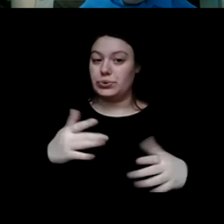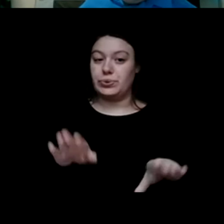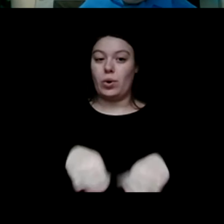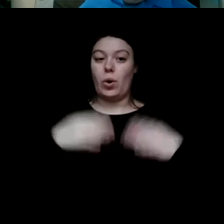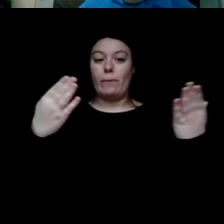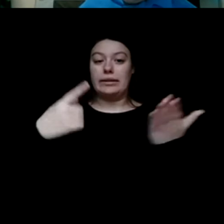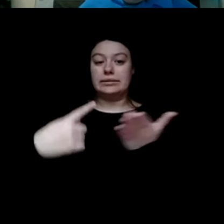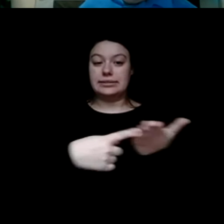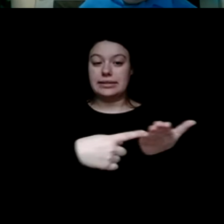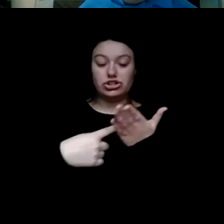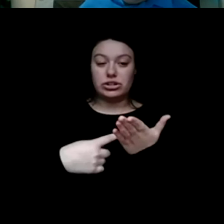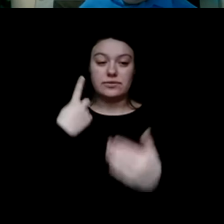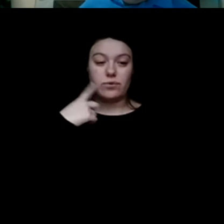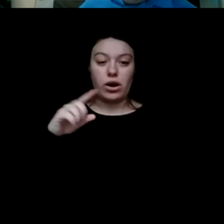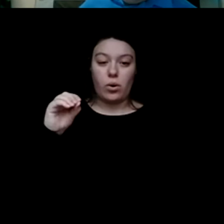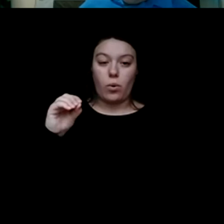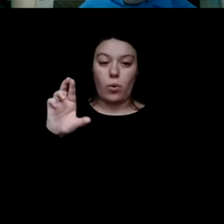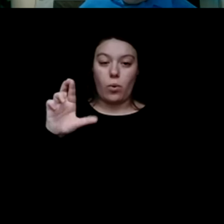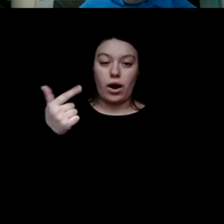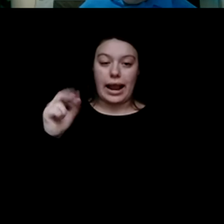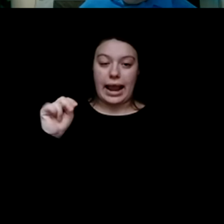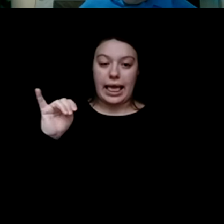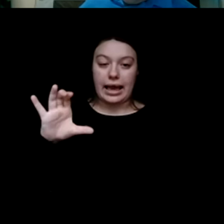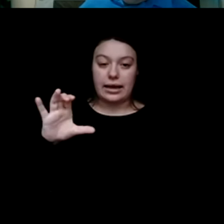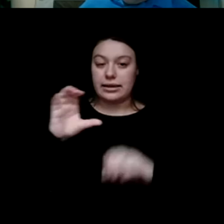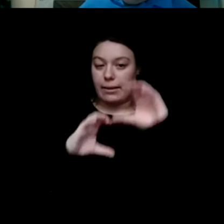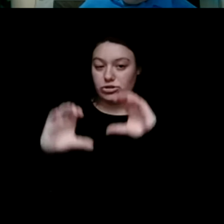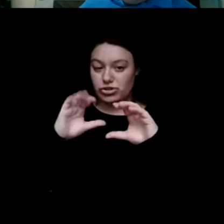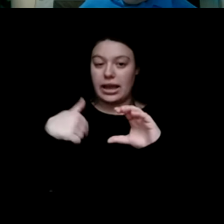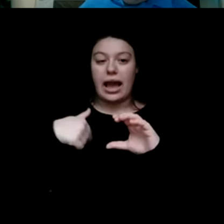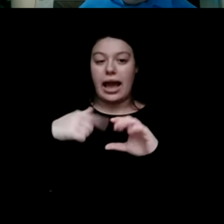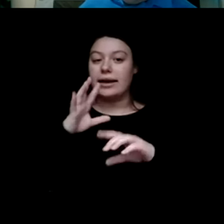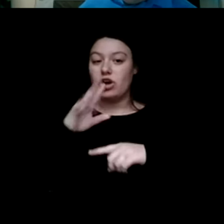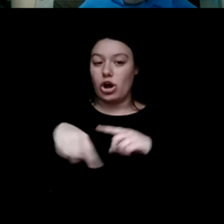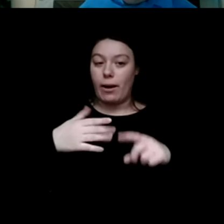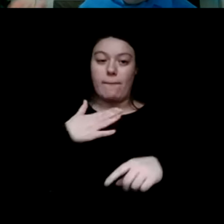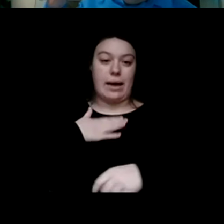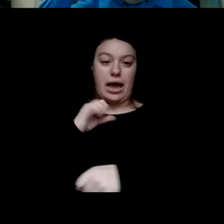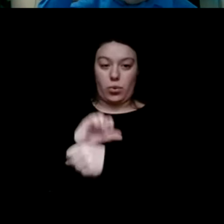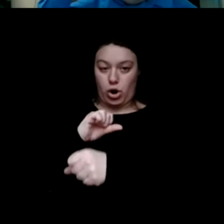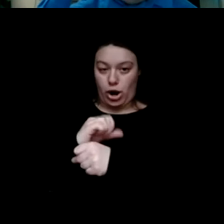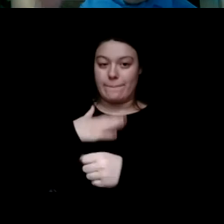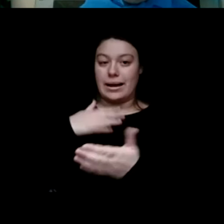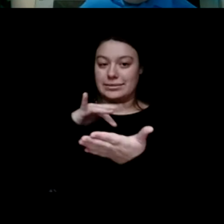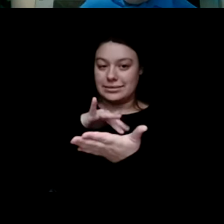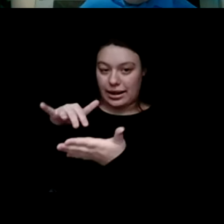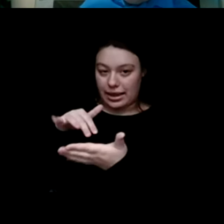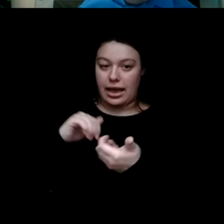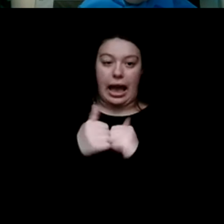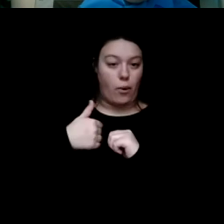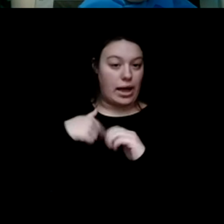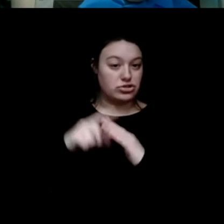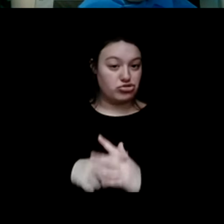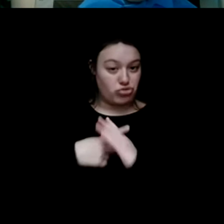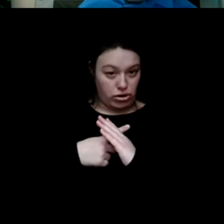class for teaching organic chemistry, and why I'm excited about the subject and how I got into the field. And many of the students in my own